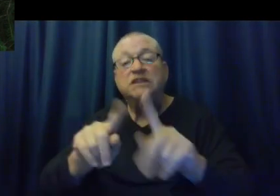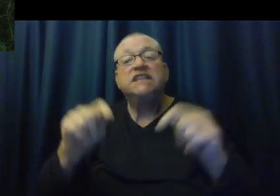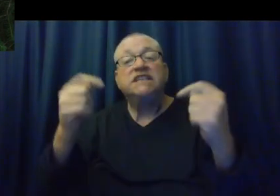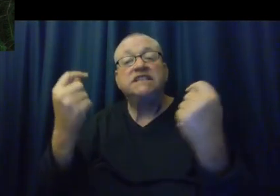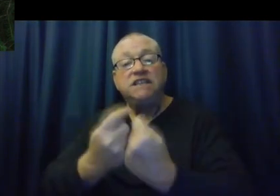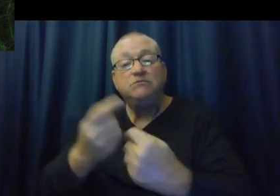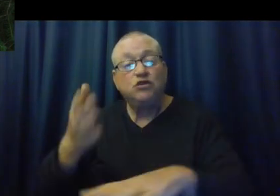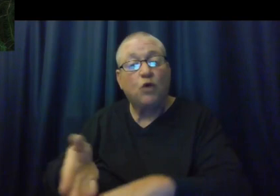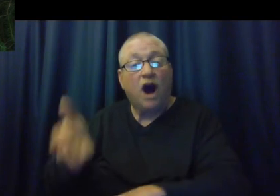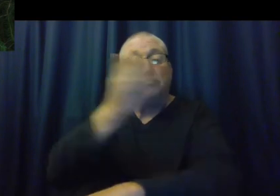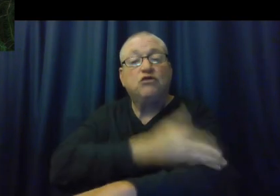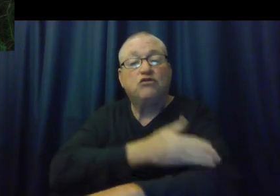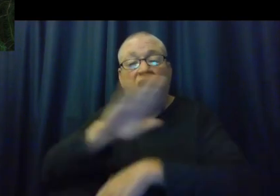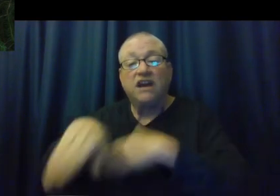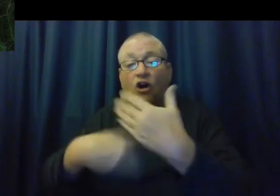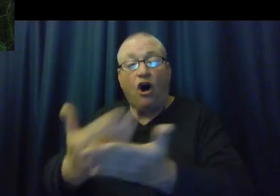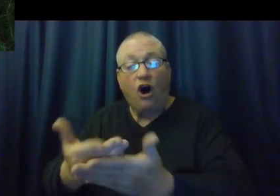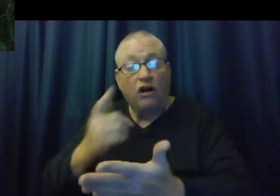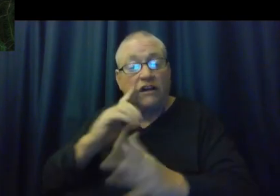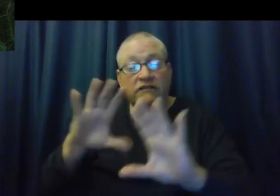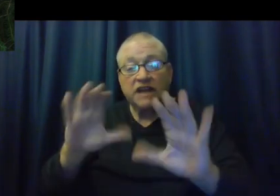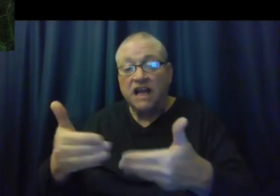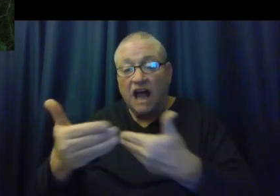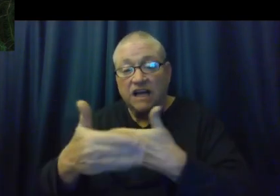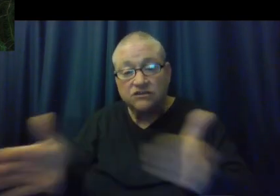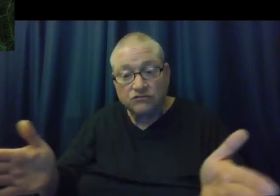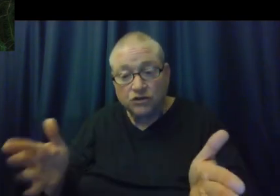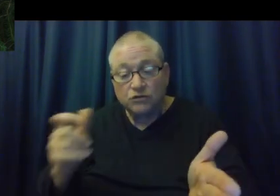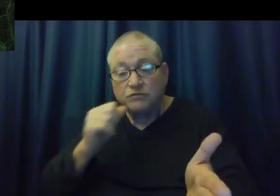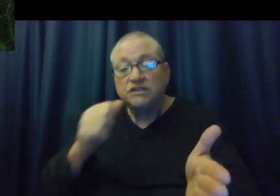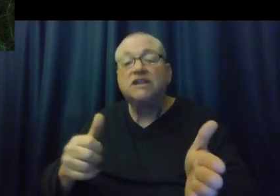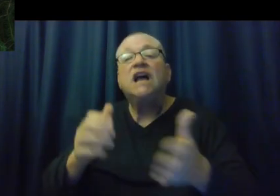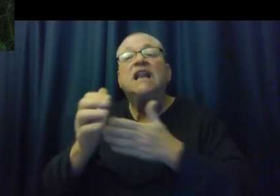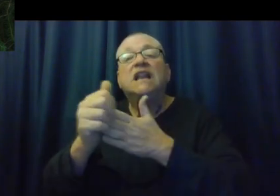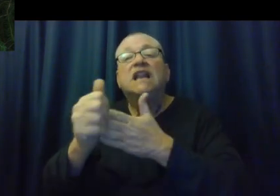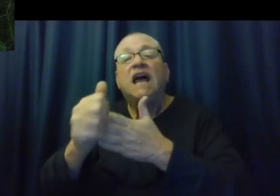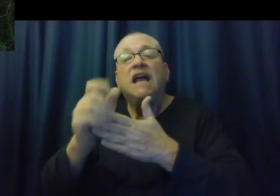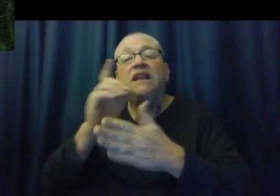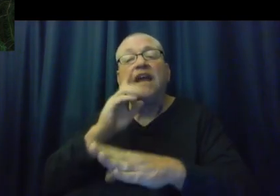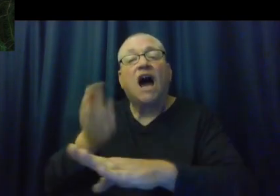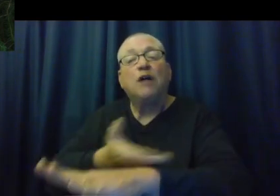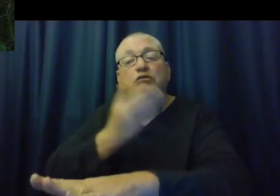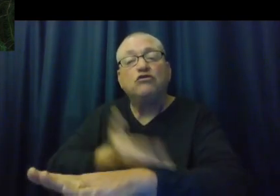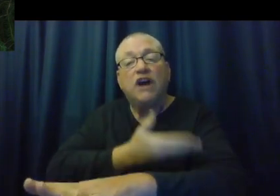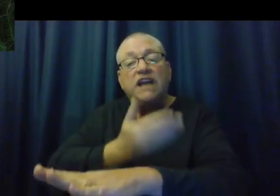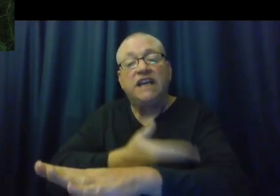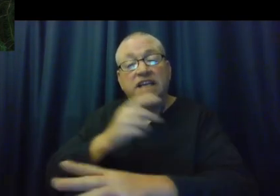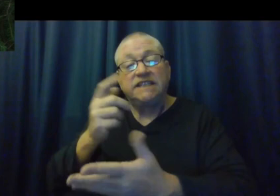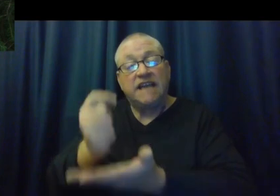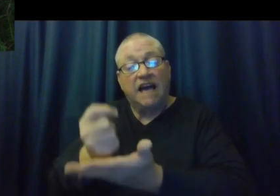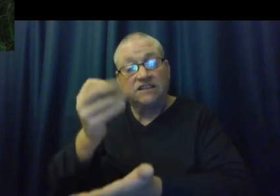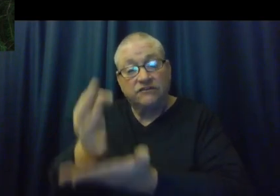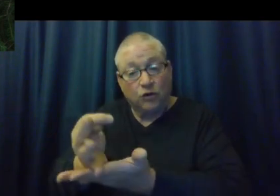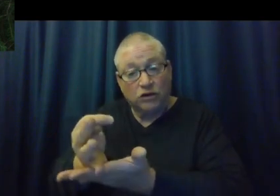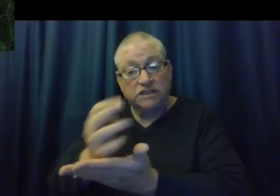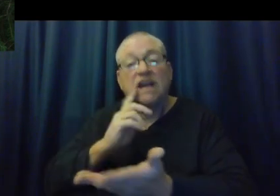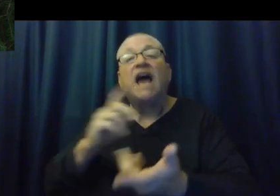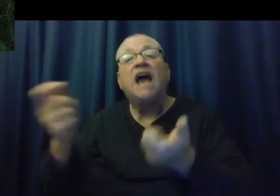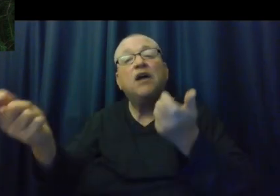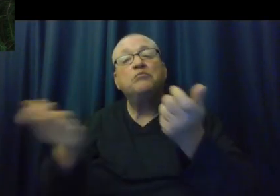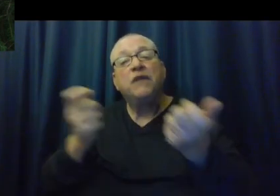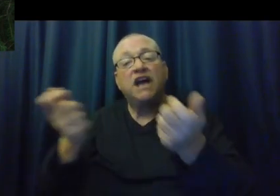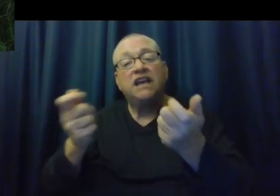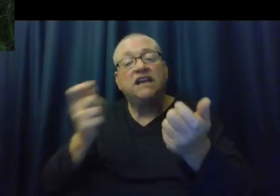six-year plan to upgrade all the general university classrooms, led the Academic Space Modeling and Capital Plan Task Force,